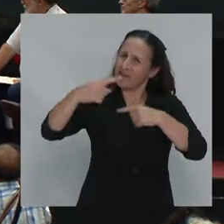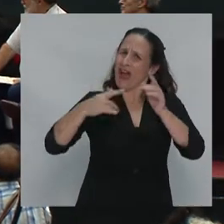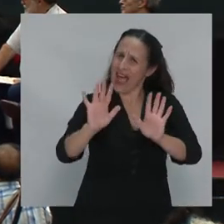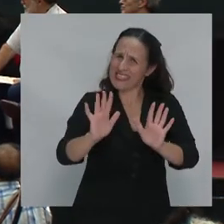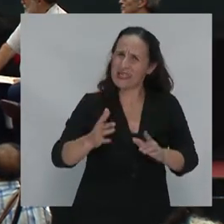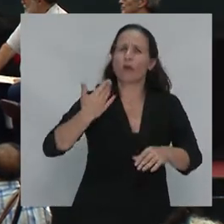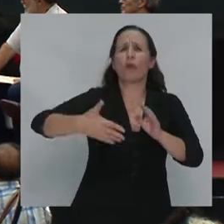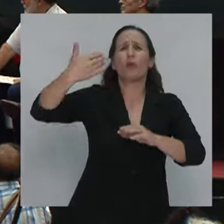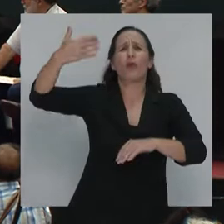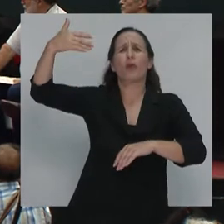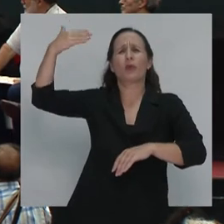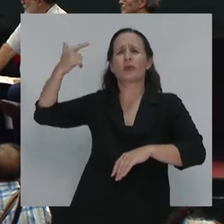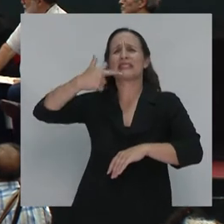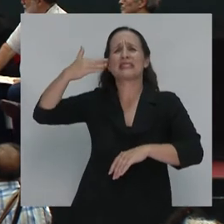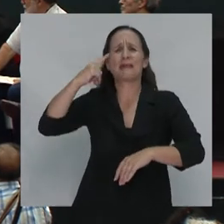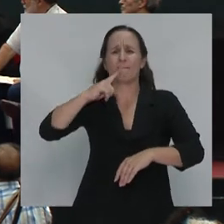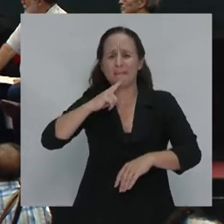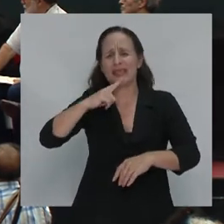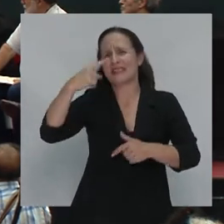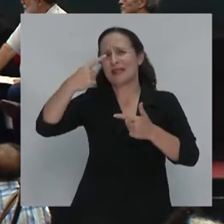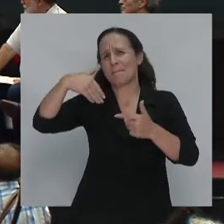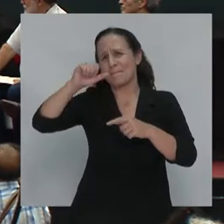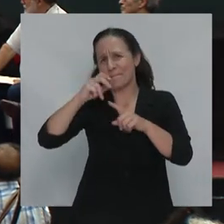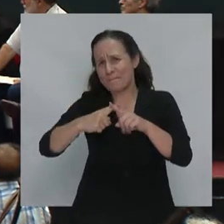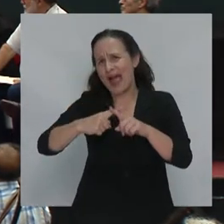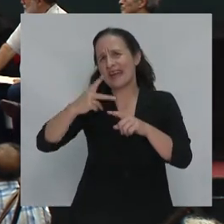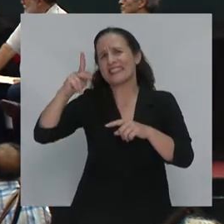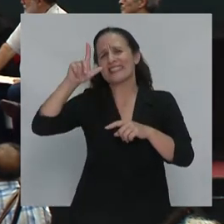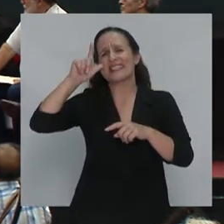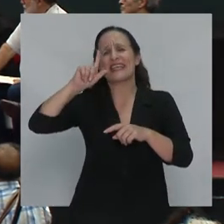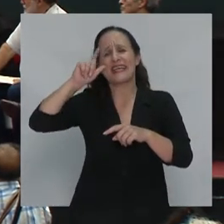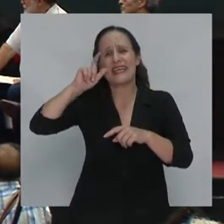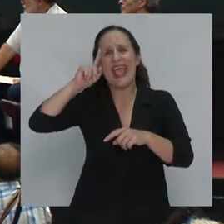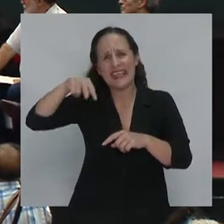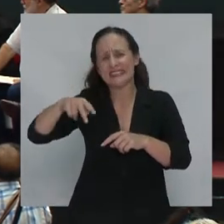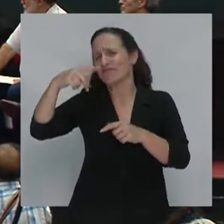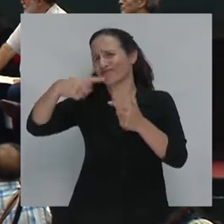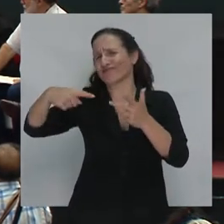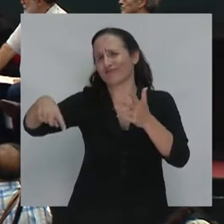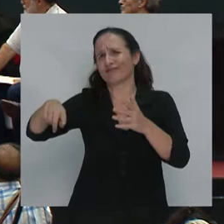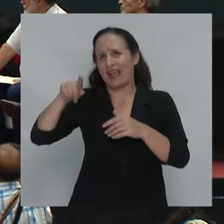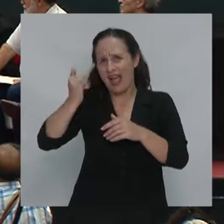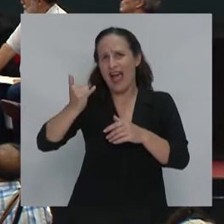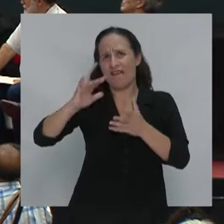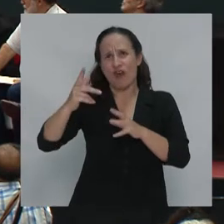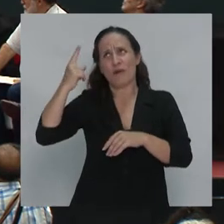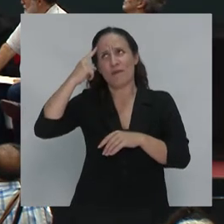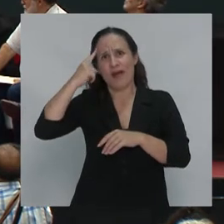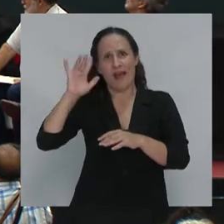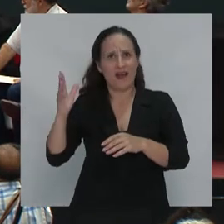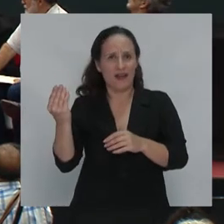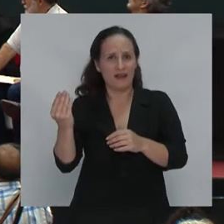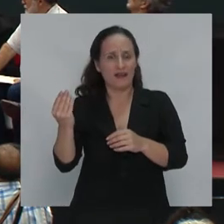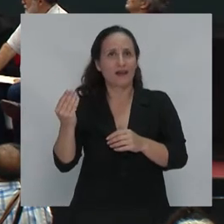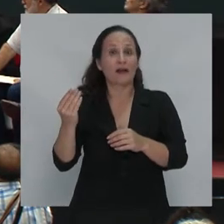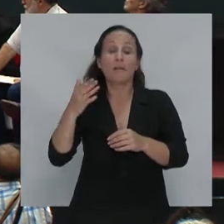Ricardo especially Marx and Keynes it used to derive its properties from observation but then we got taken over by this ideal